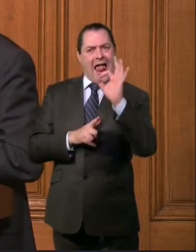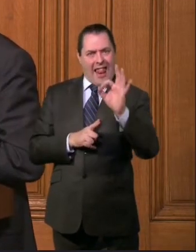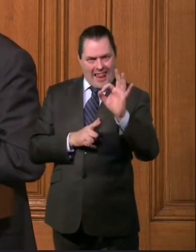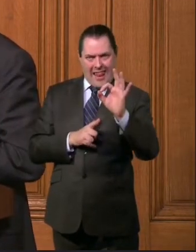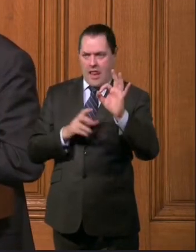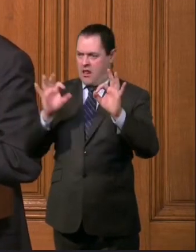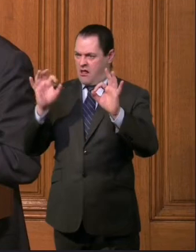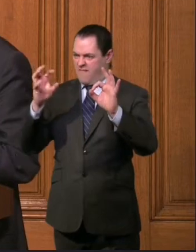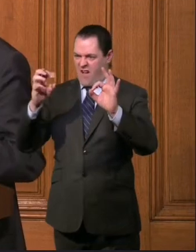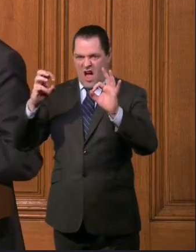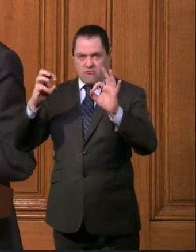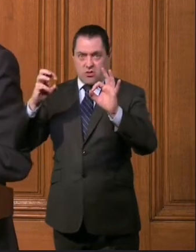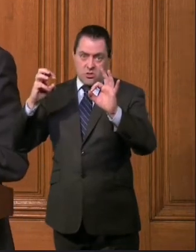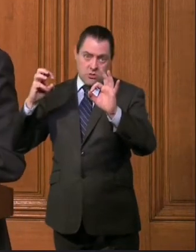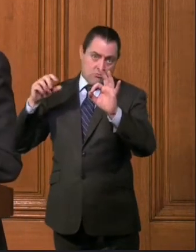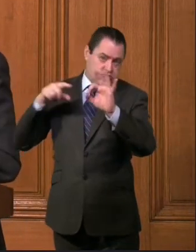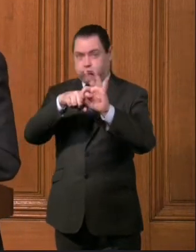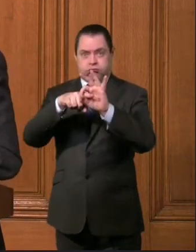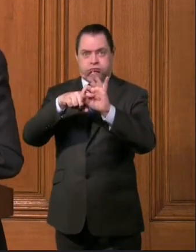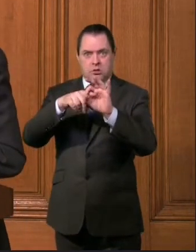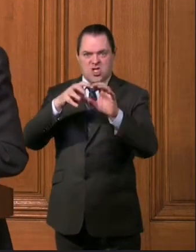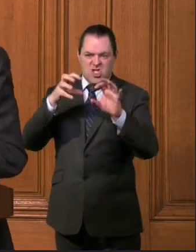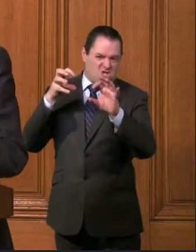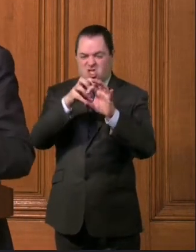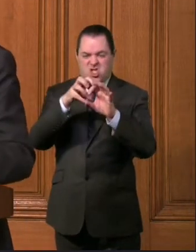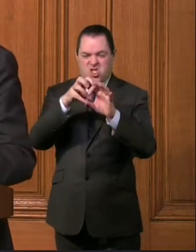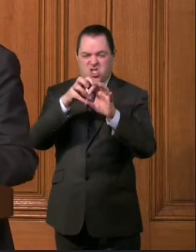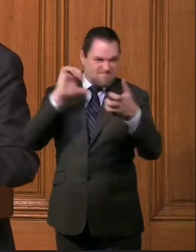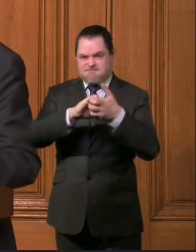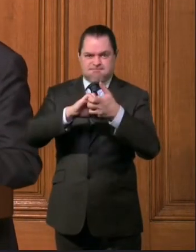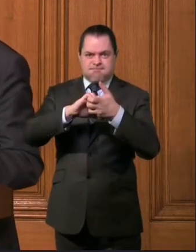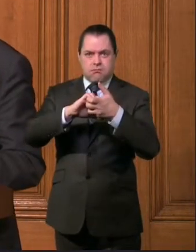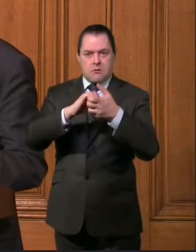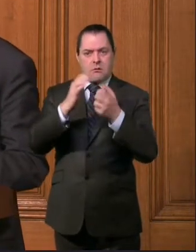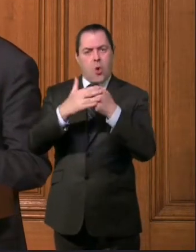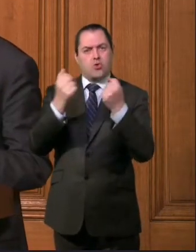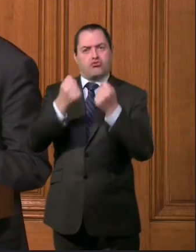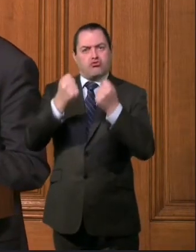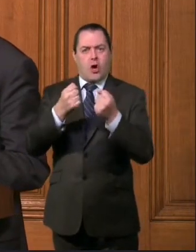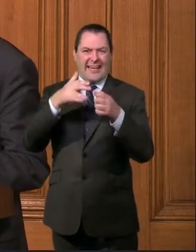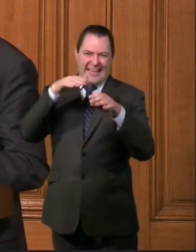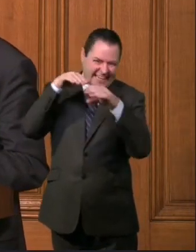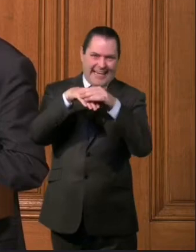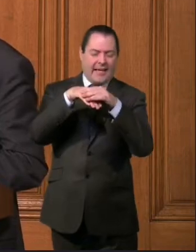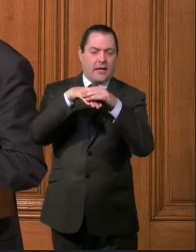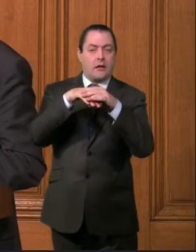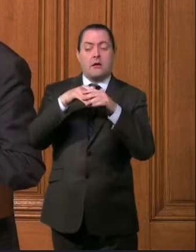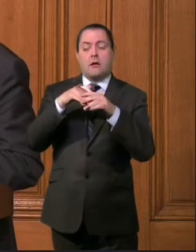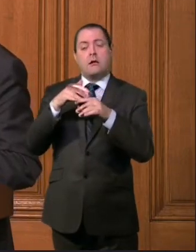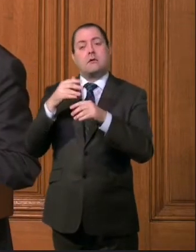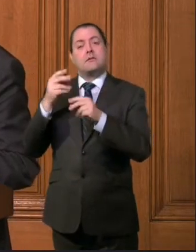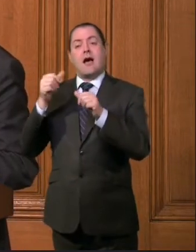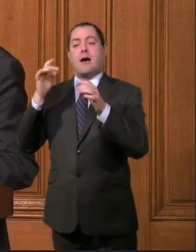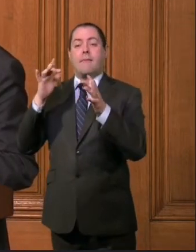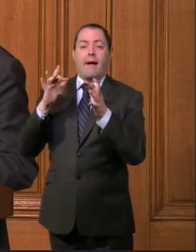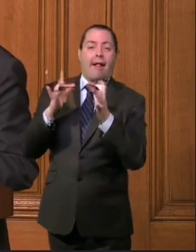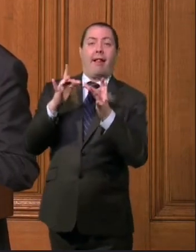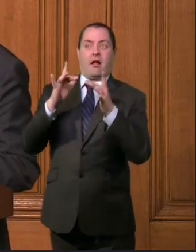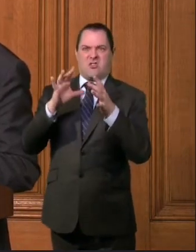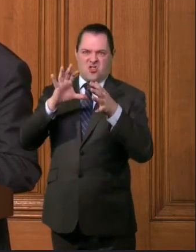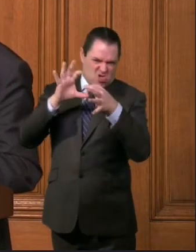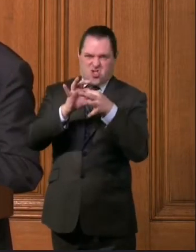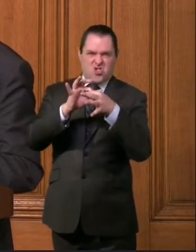cell types. Those are things that people are looking at, and more information will come. But I think what we can